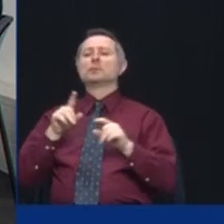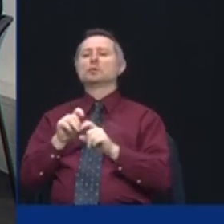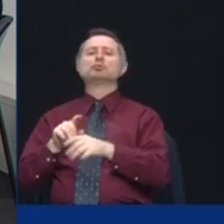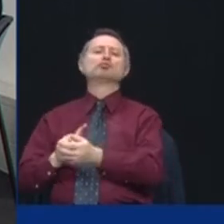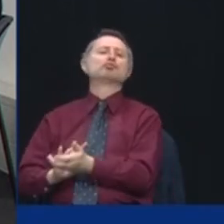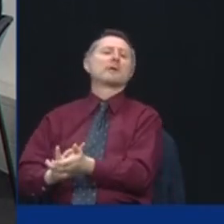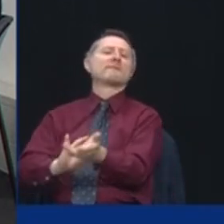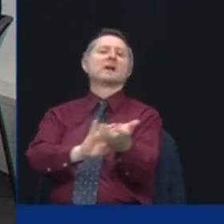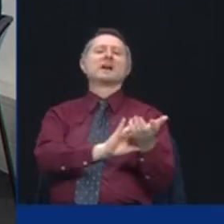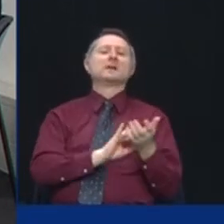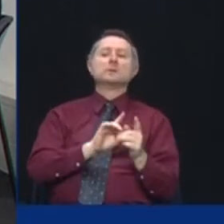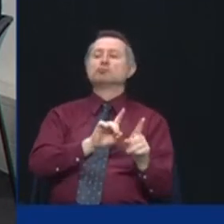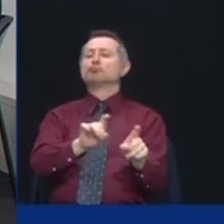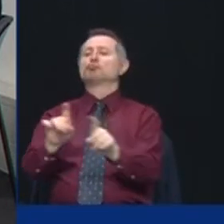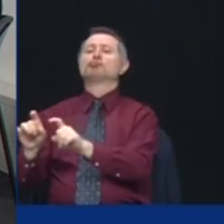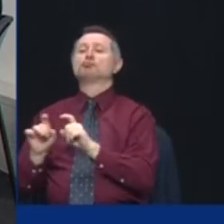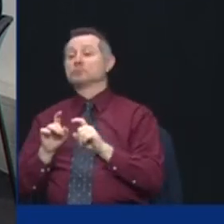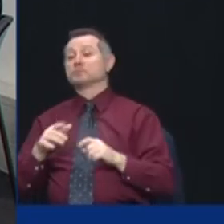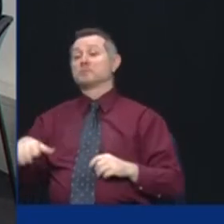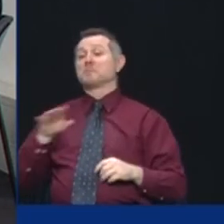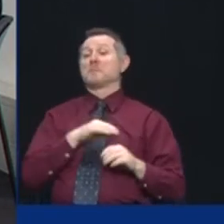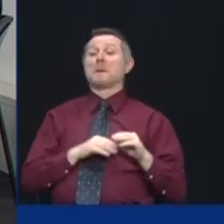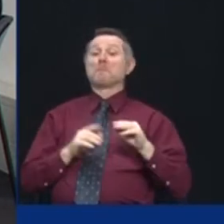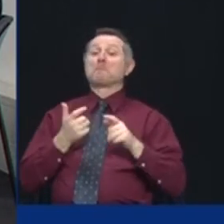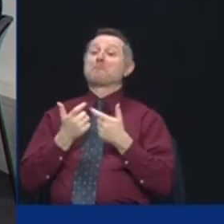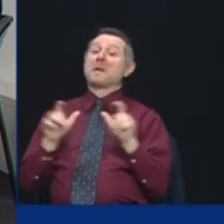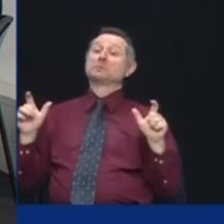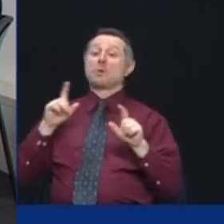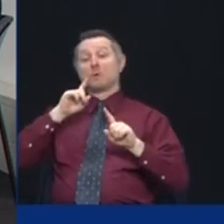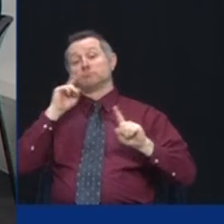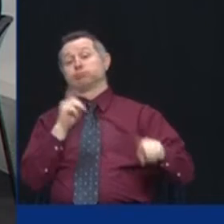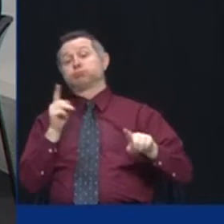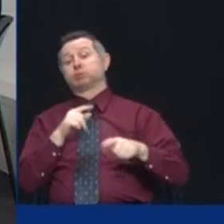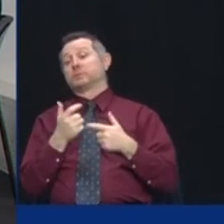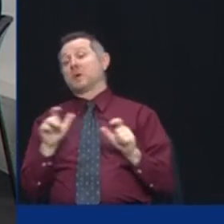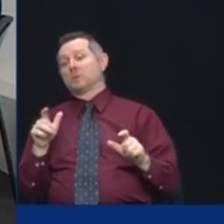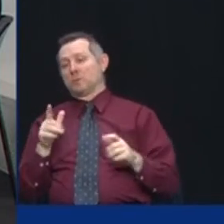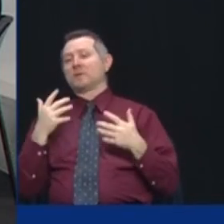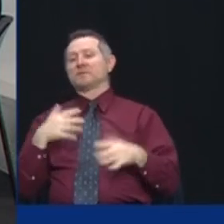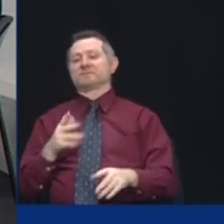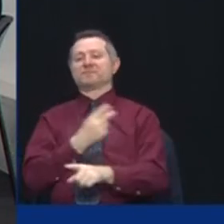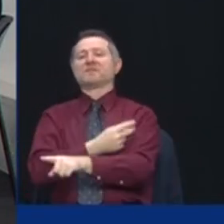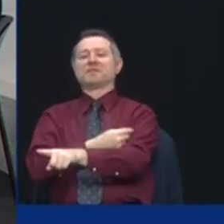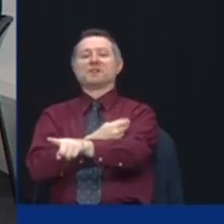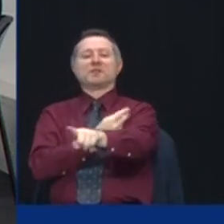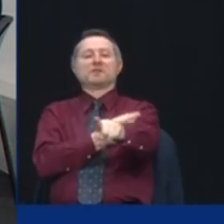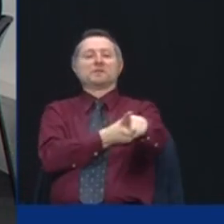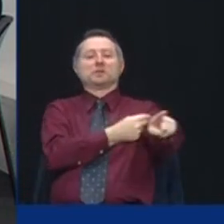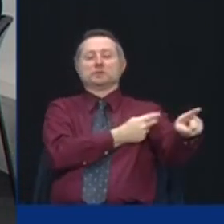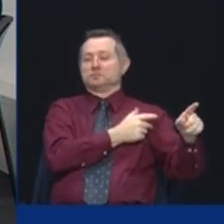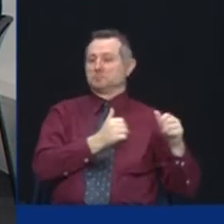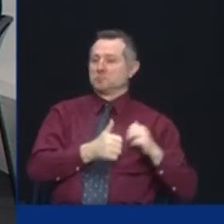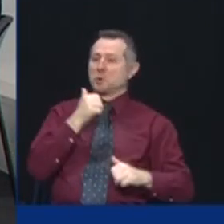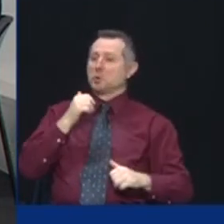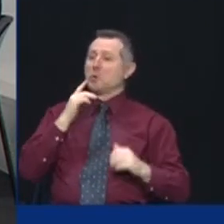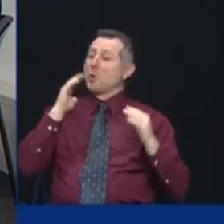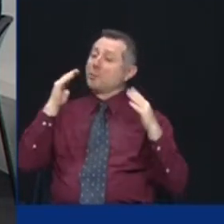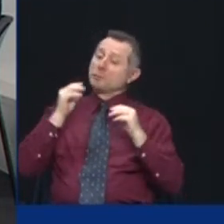who are coming in, and hopefully those numbers continue to rise. But we will have separate